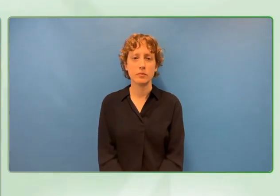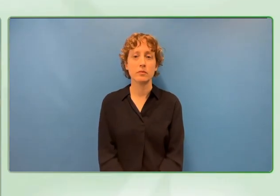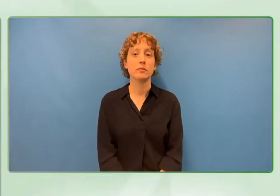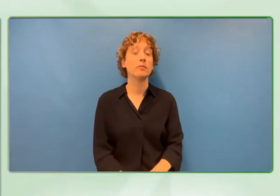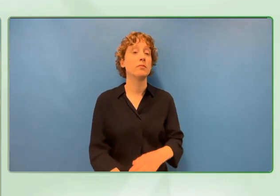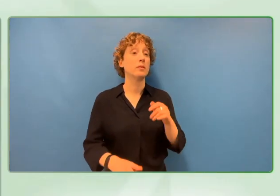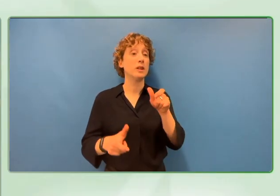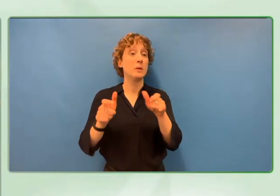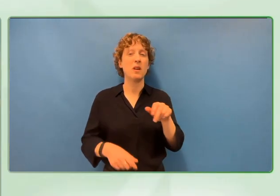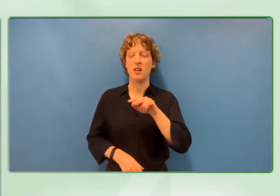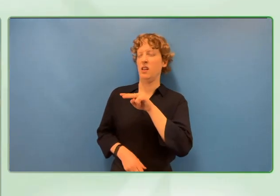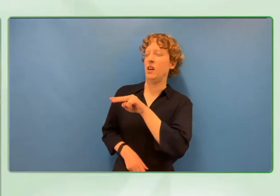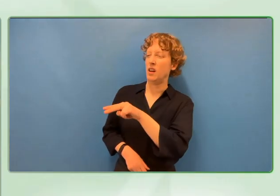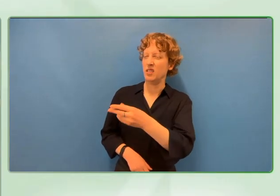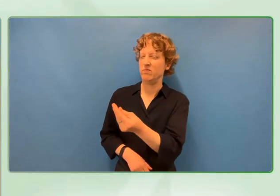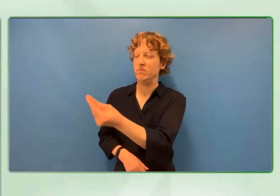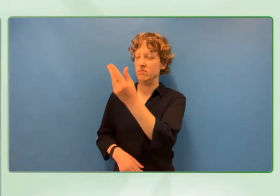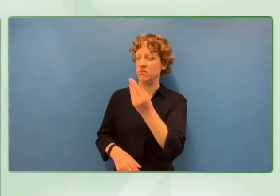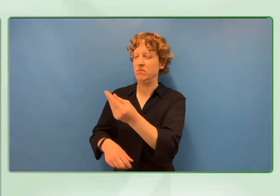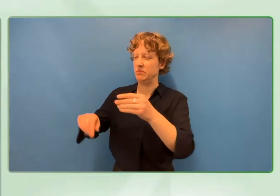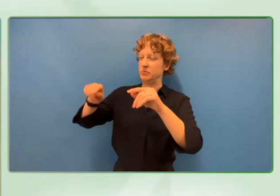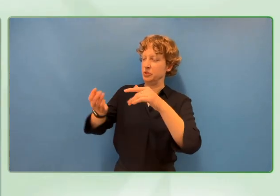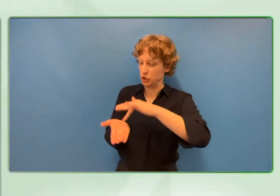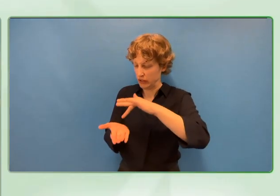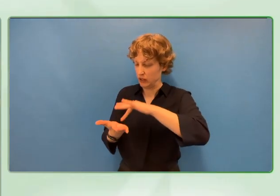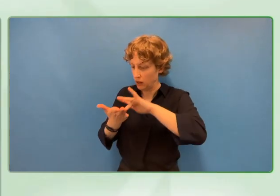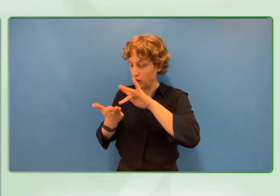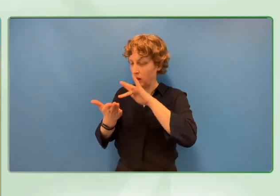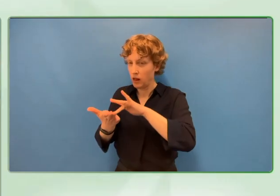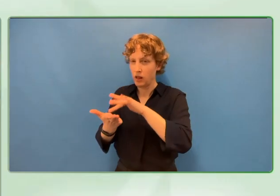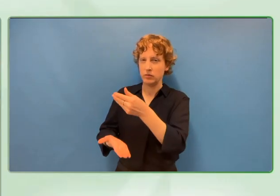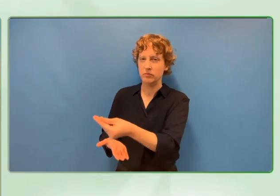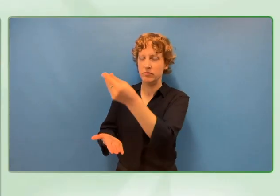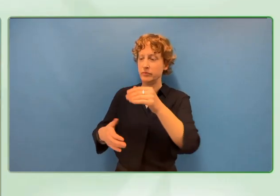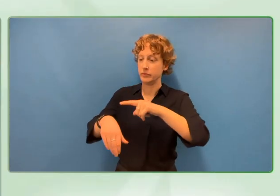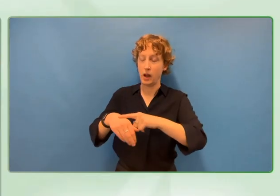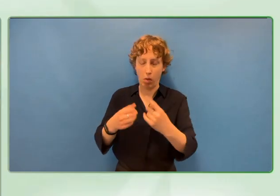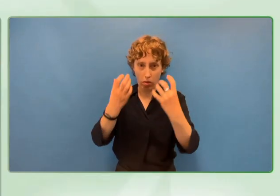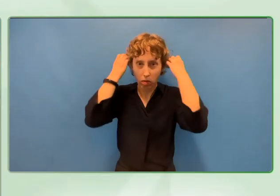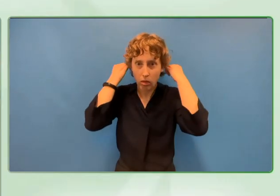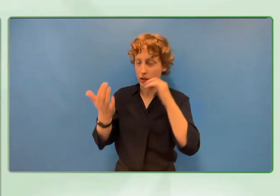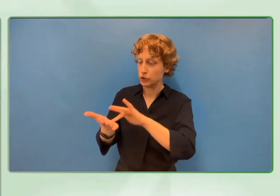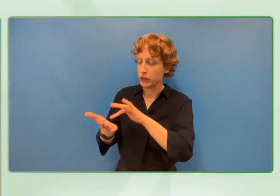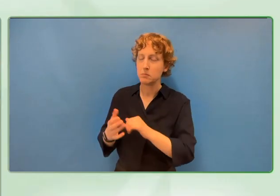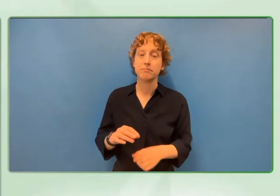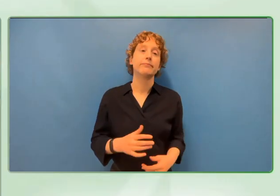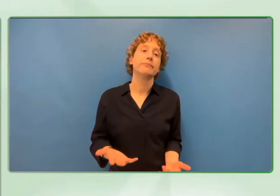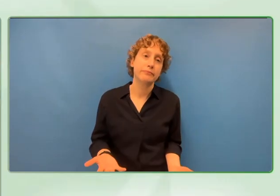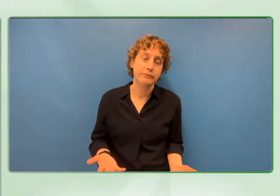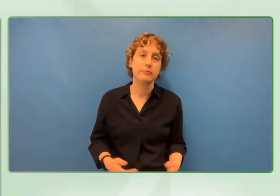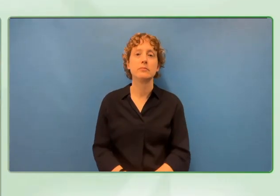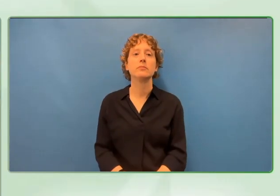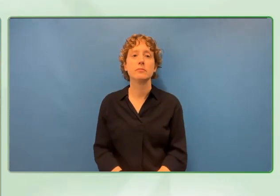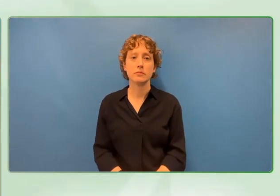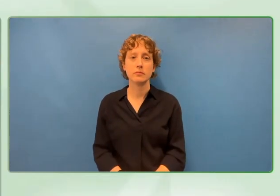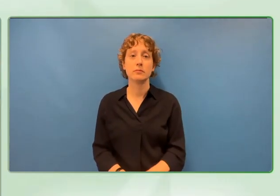he has autism, too much screen time. That's the first sentence you can hear. If your child has a speech impairment, it's always on the phone.